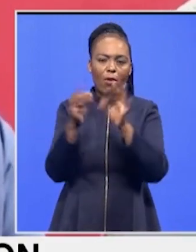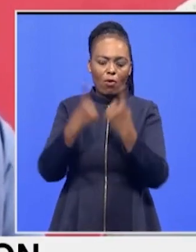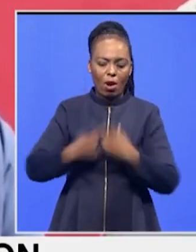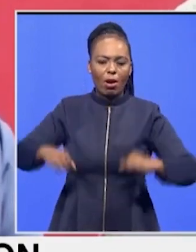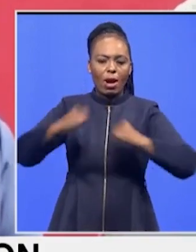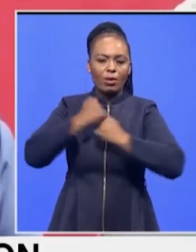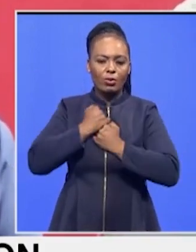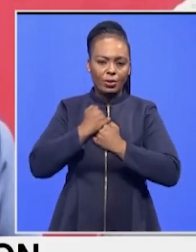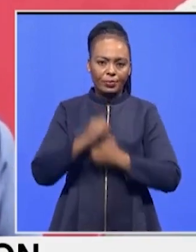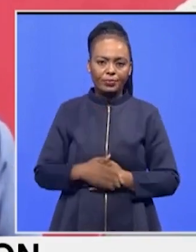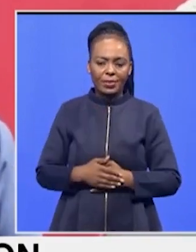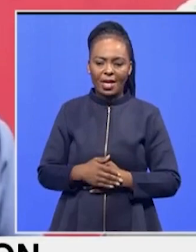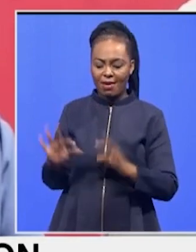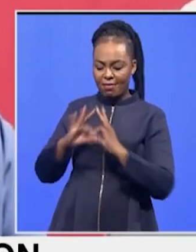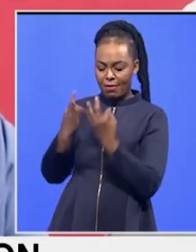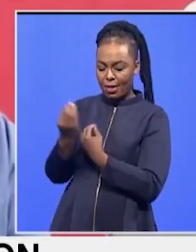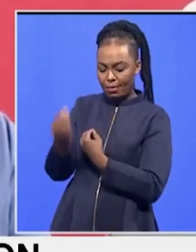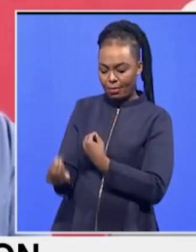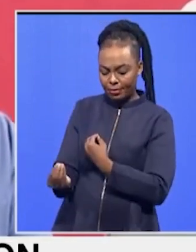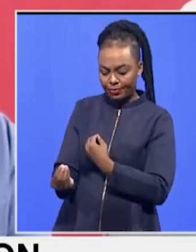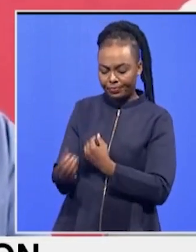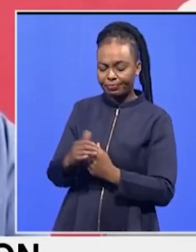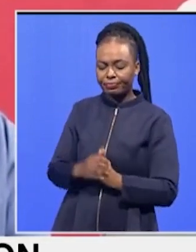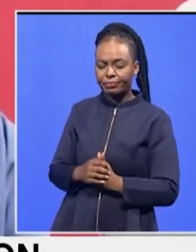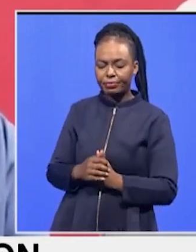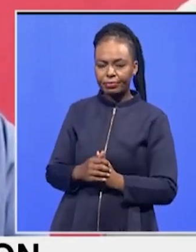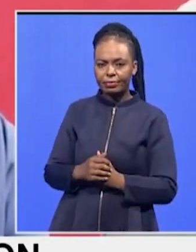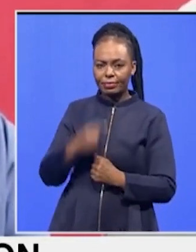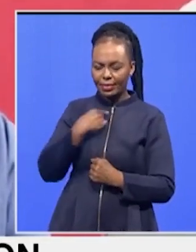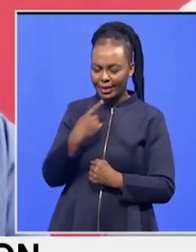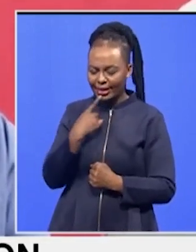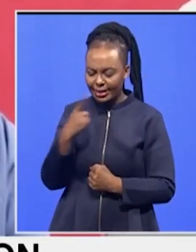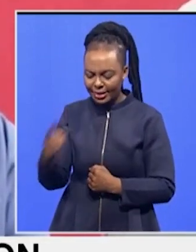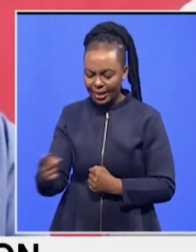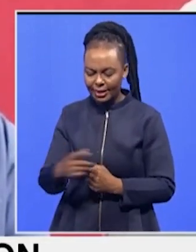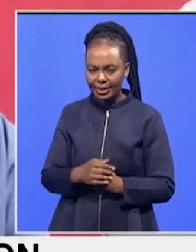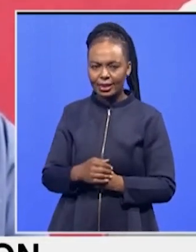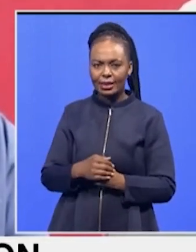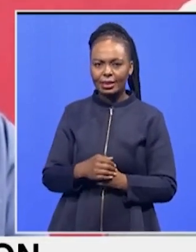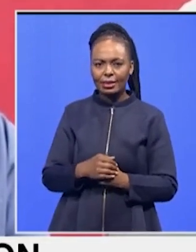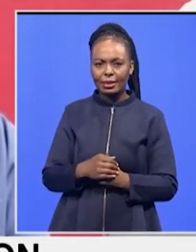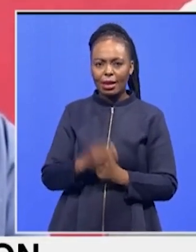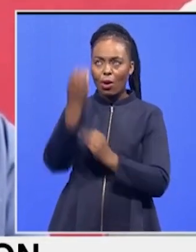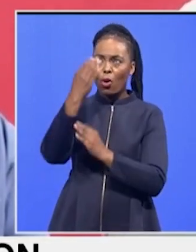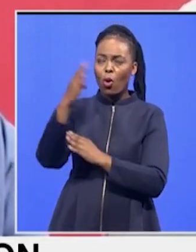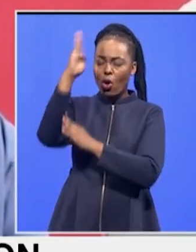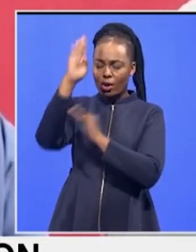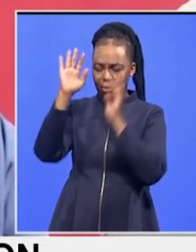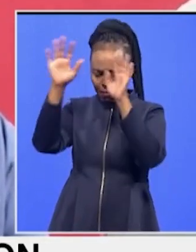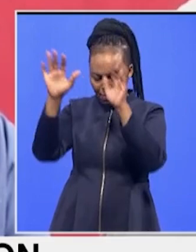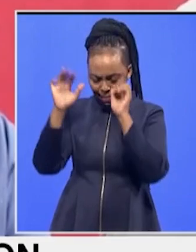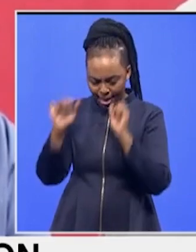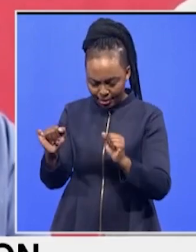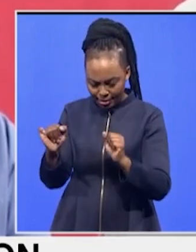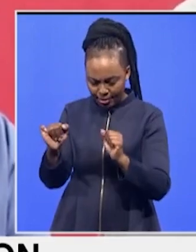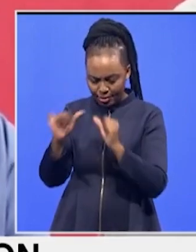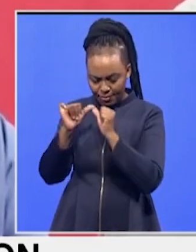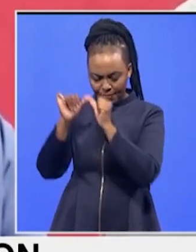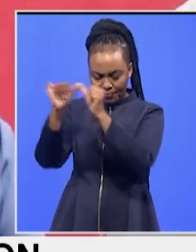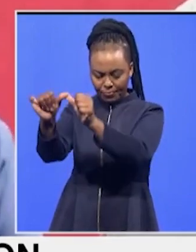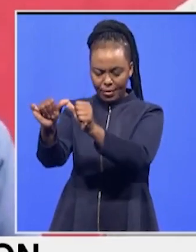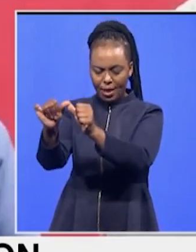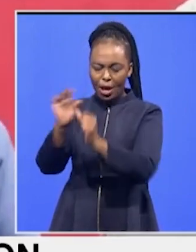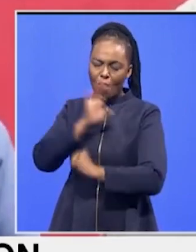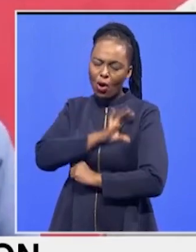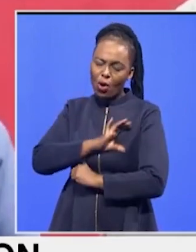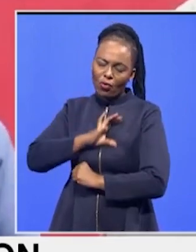And so to the Viki family, I say, God's richest blessings on all of you. May you be comforted